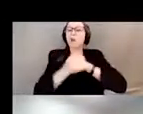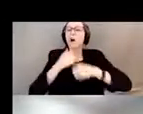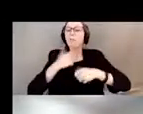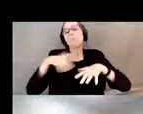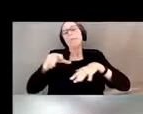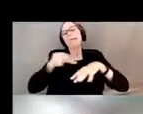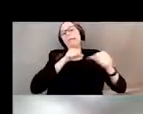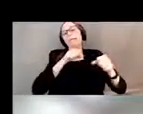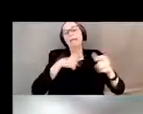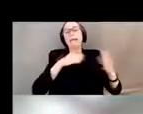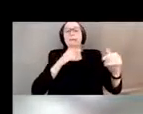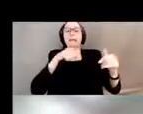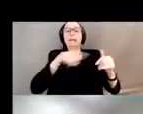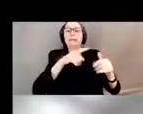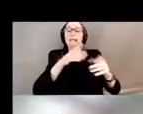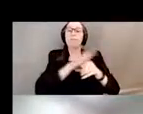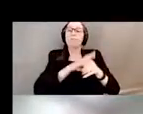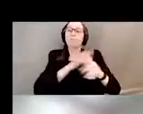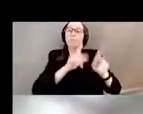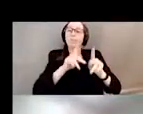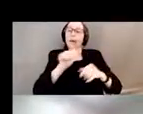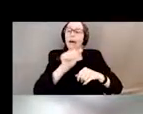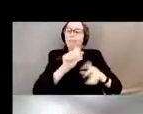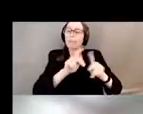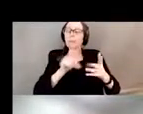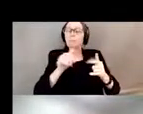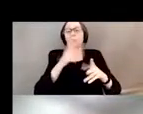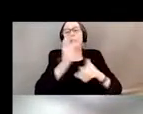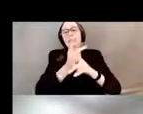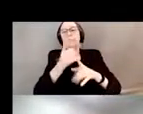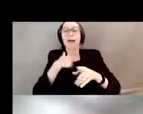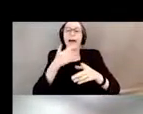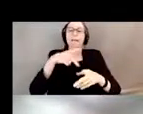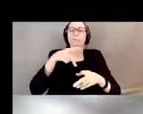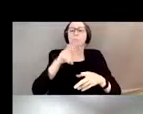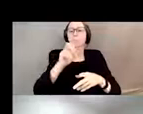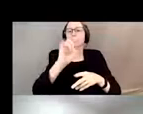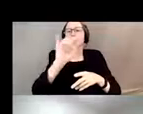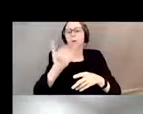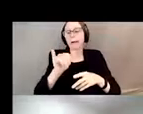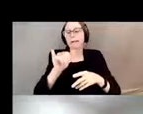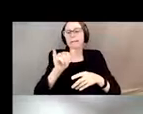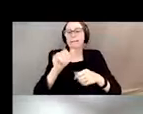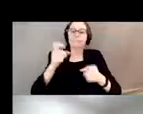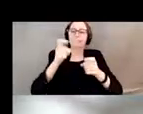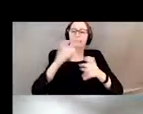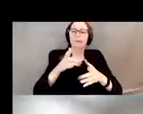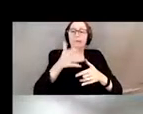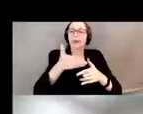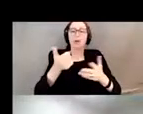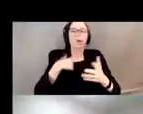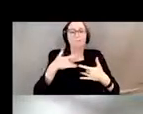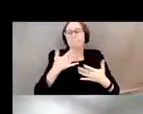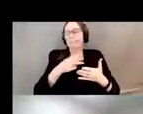native Afghans to keep the proxy power there, and it usually fails.